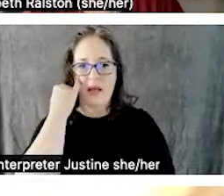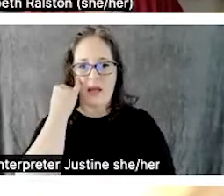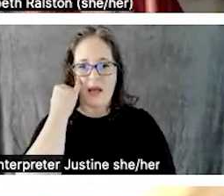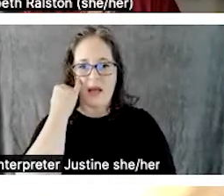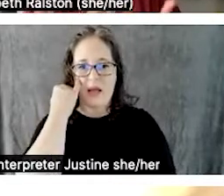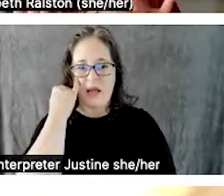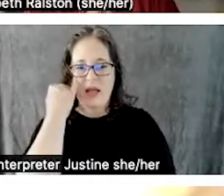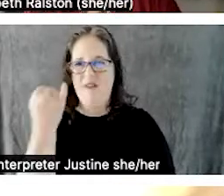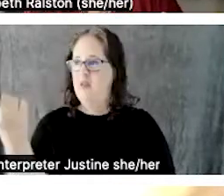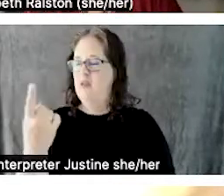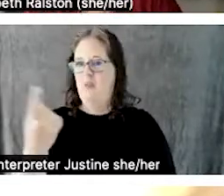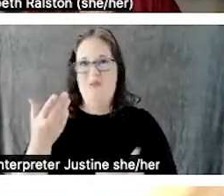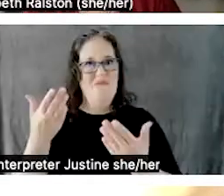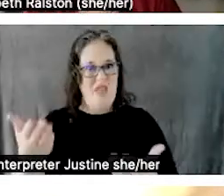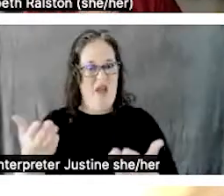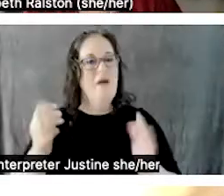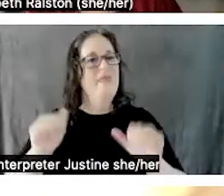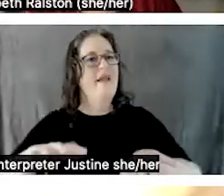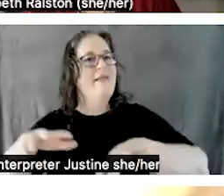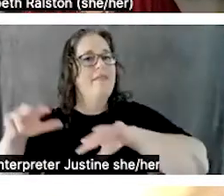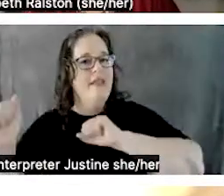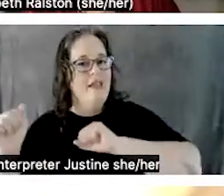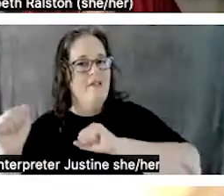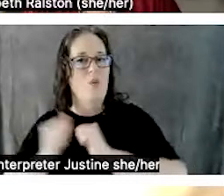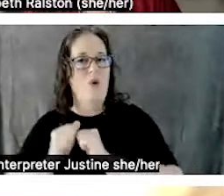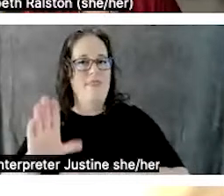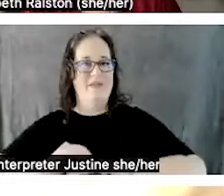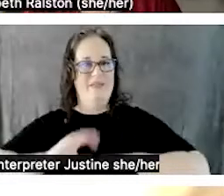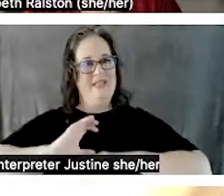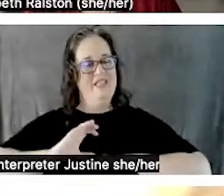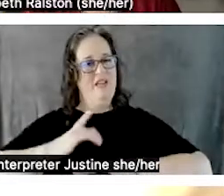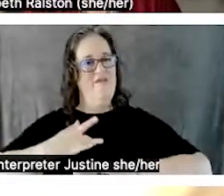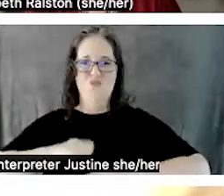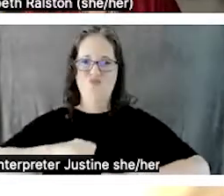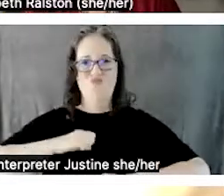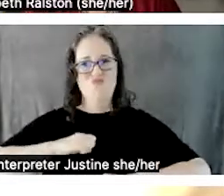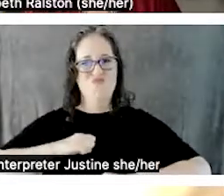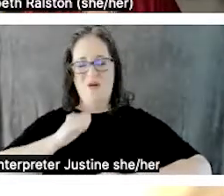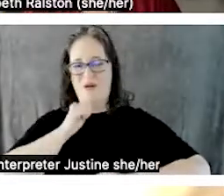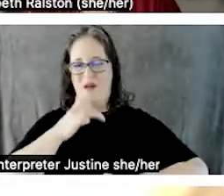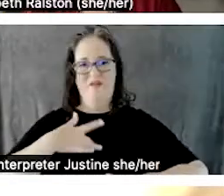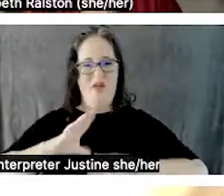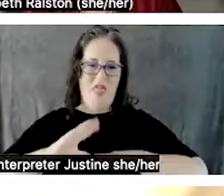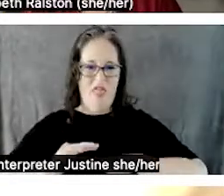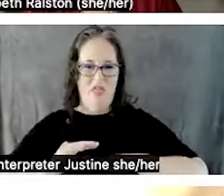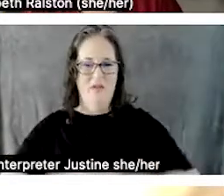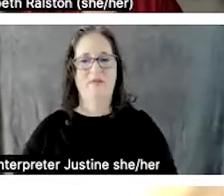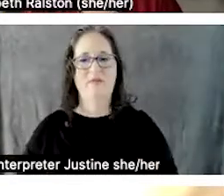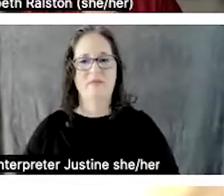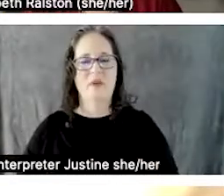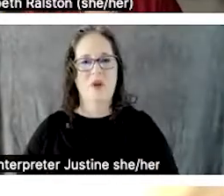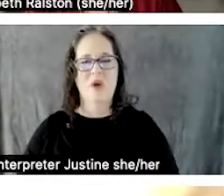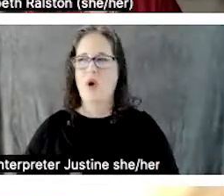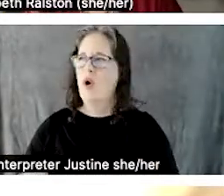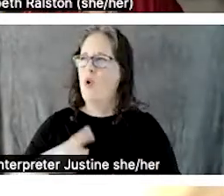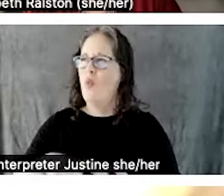intact. Now, this is pretty straightforward and pretty obvious, but when I heard that, I realized